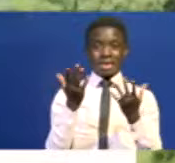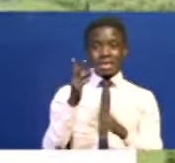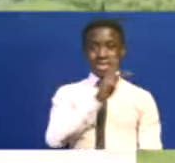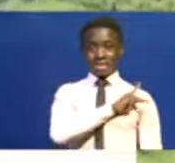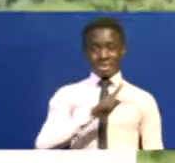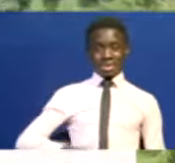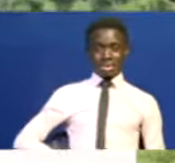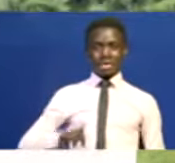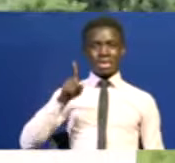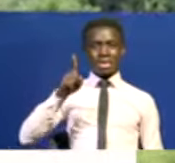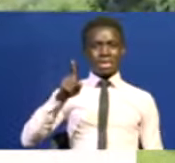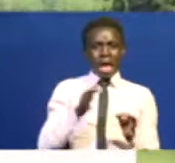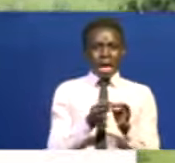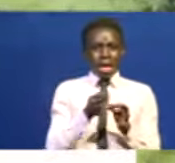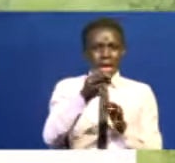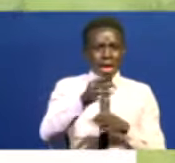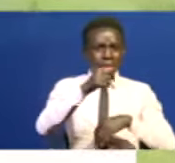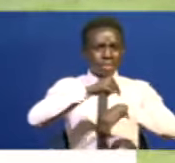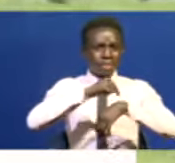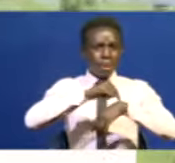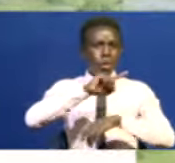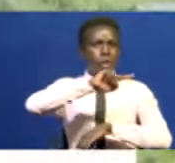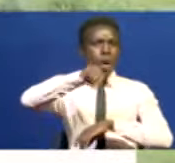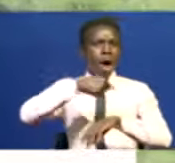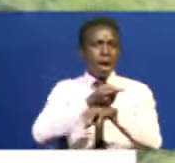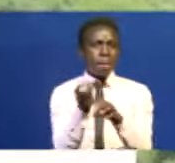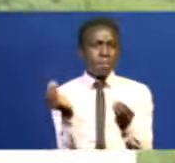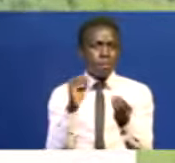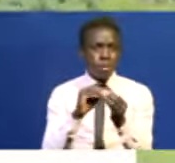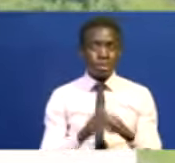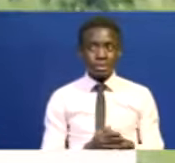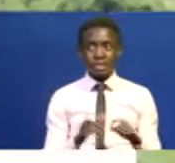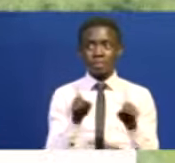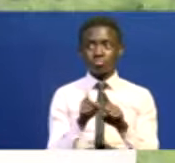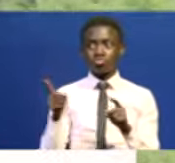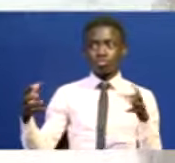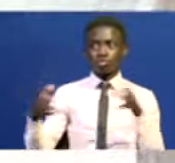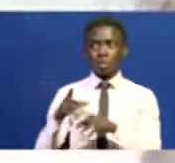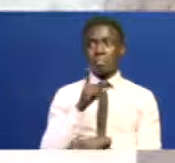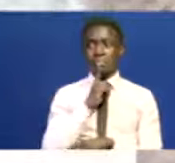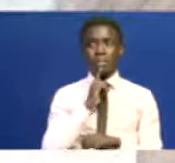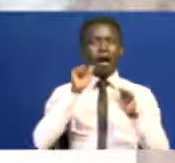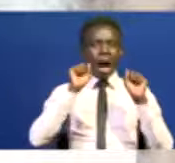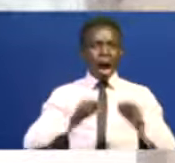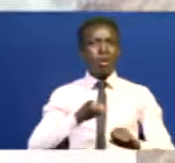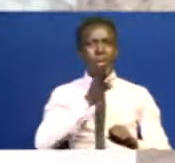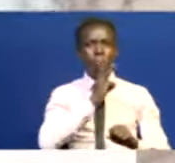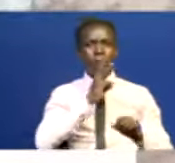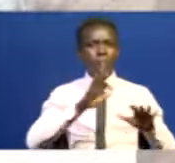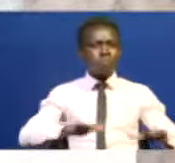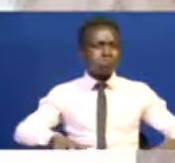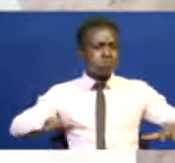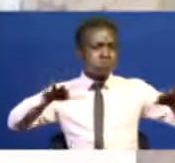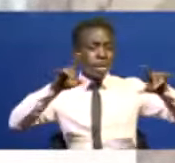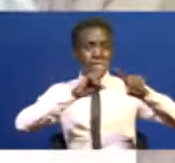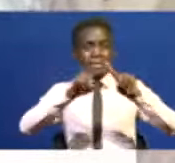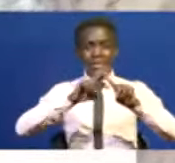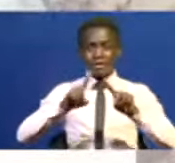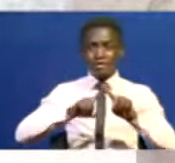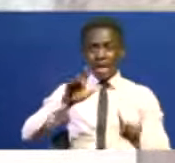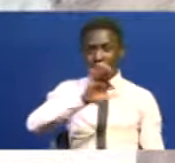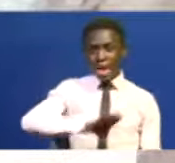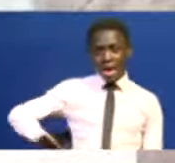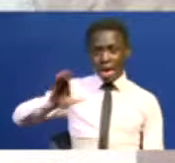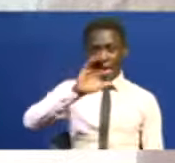hour. The Kenya Meteorological Department has warned of possible flooding in different parts of the country, adding that the heavy rainfall